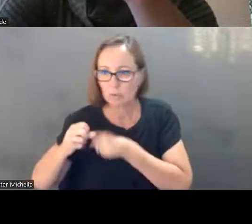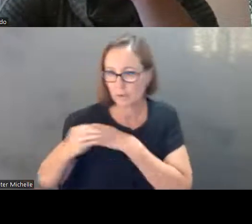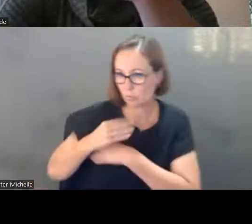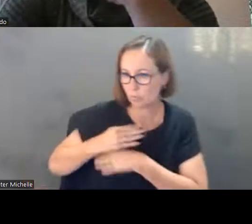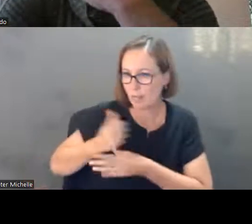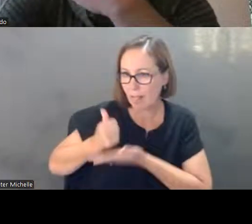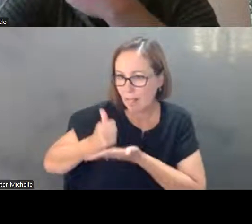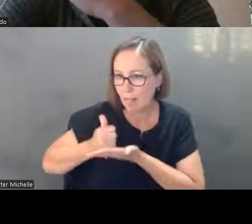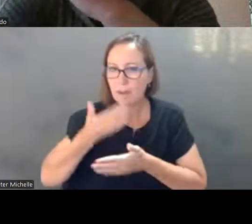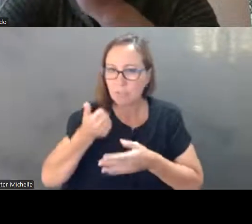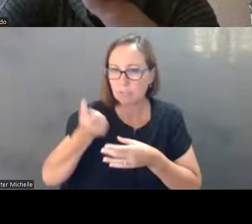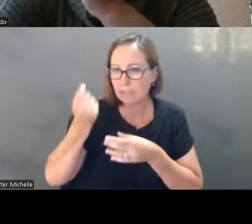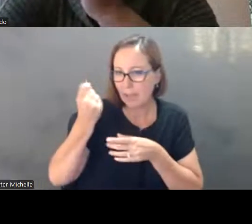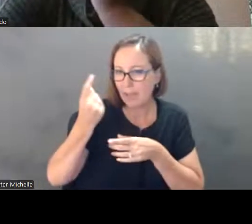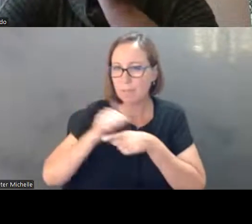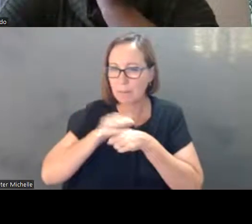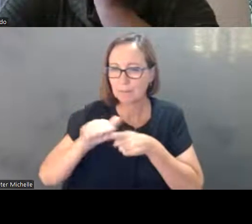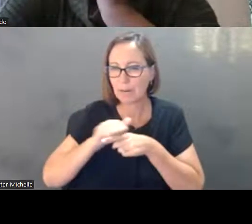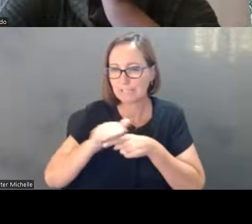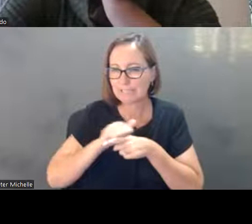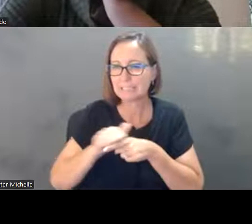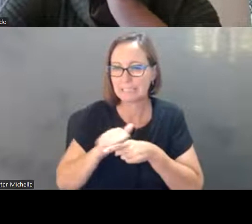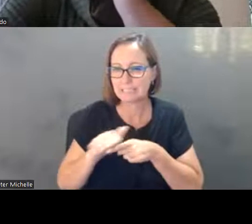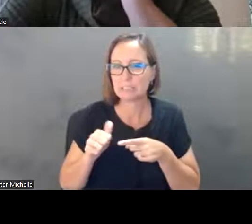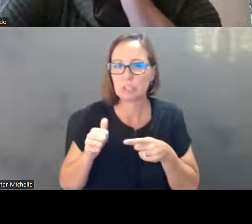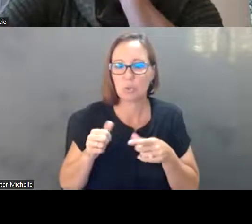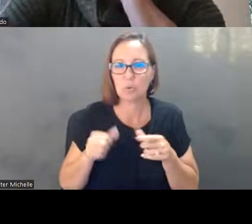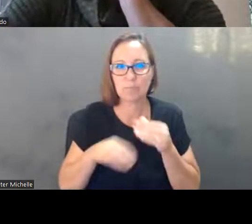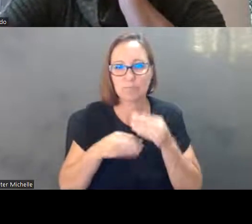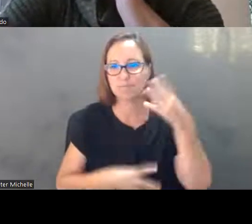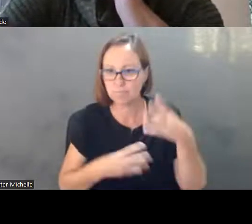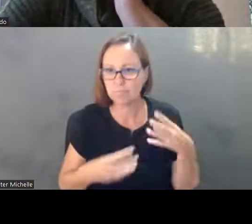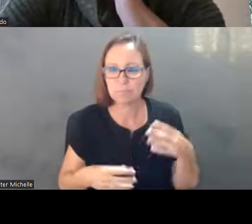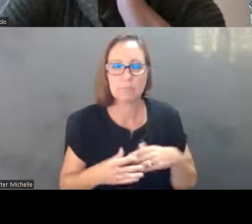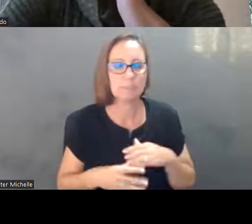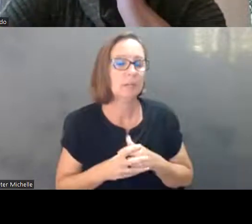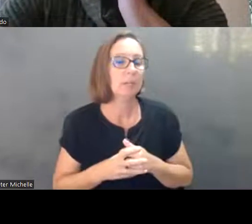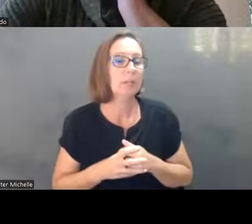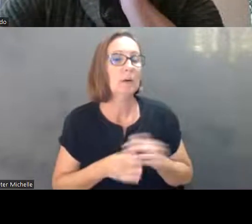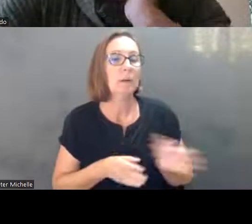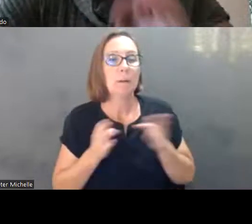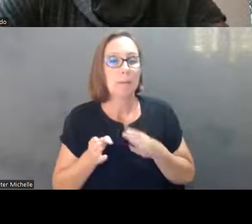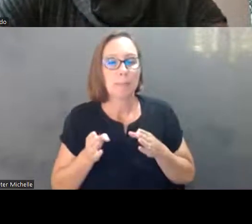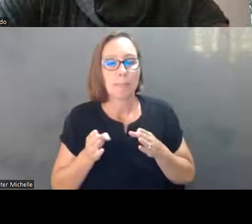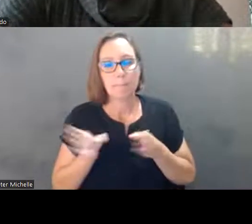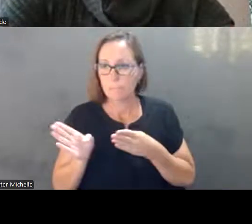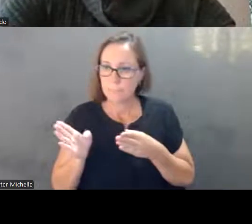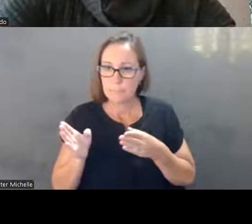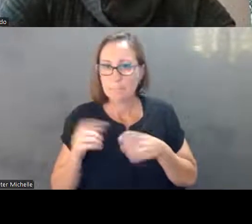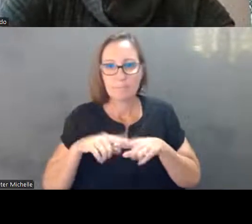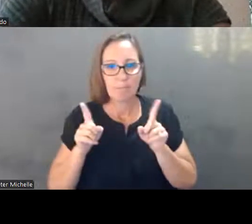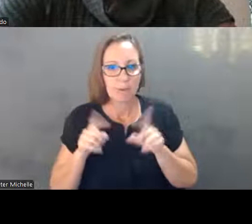some of those best practices. So I want to turn now, we've talked about kind of some of